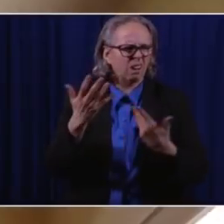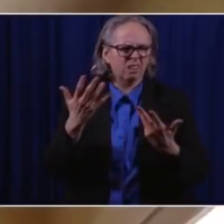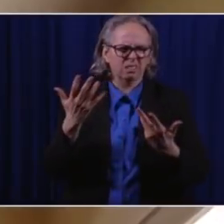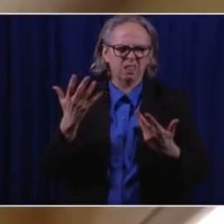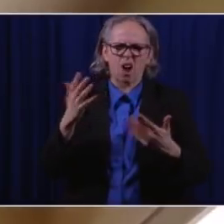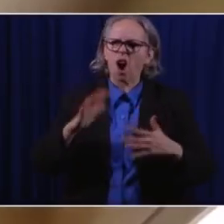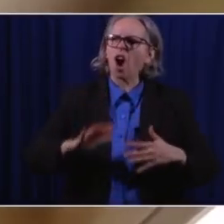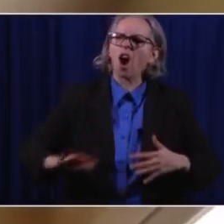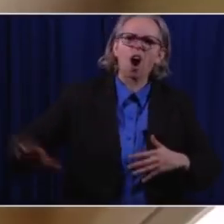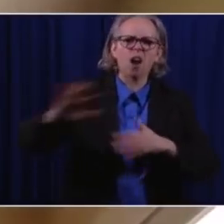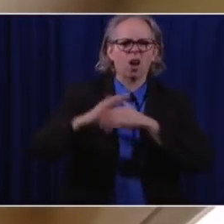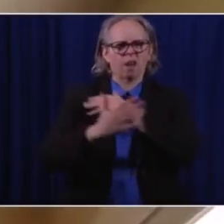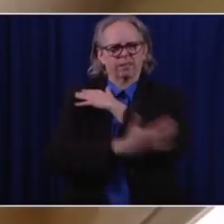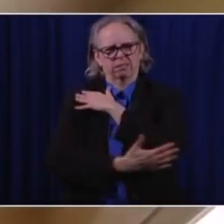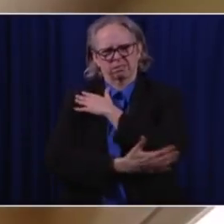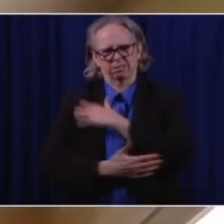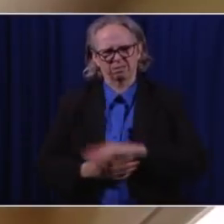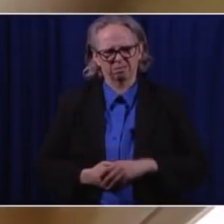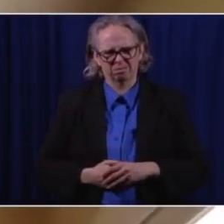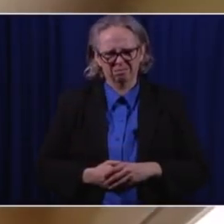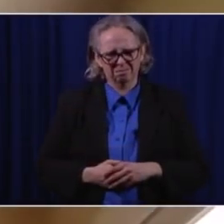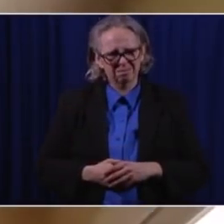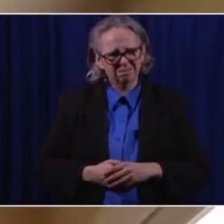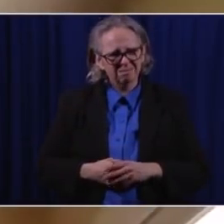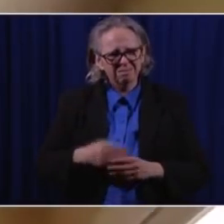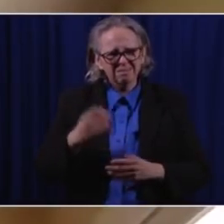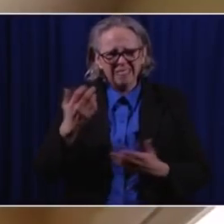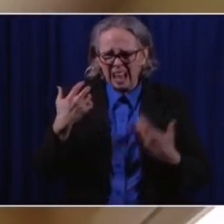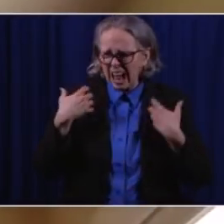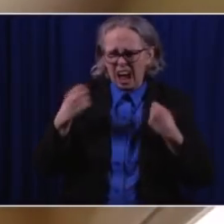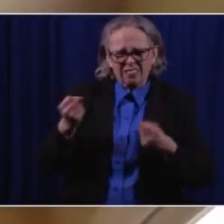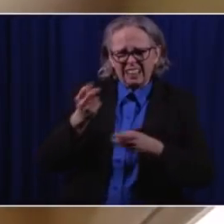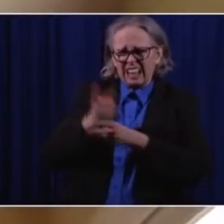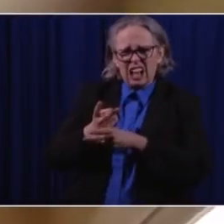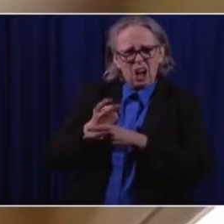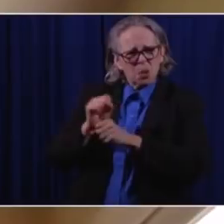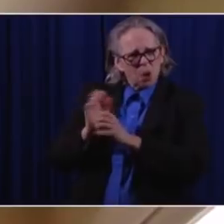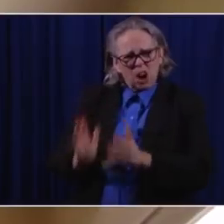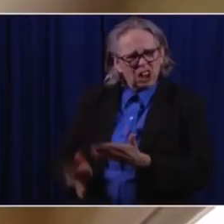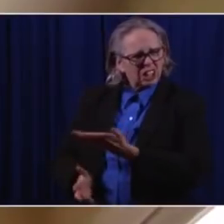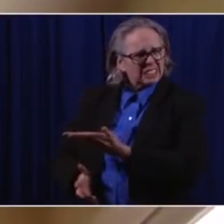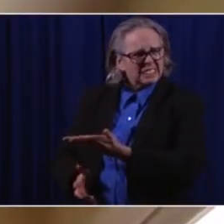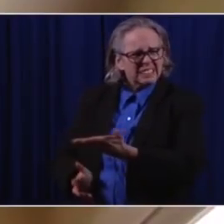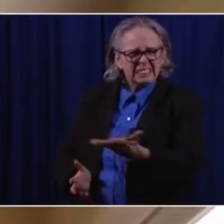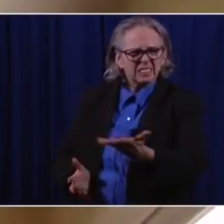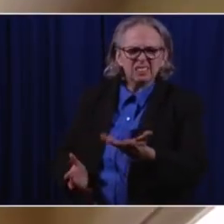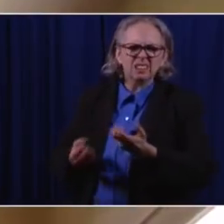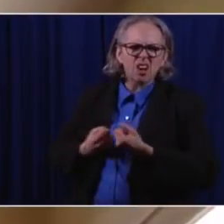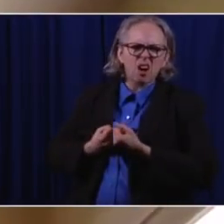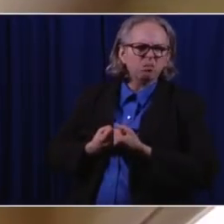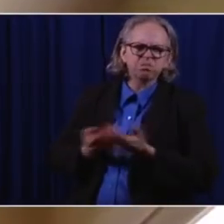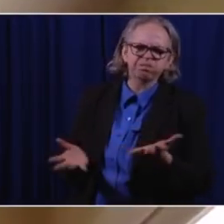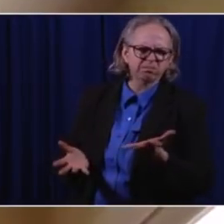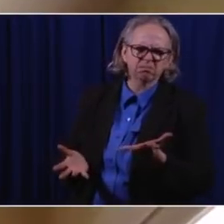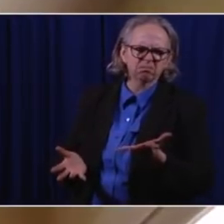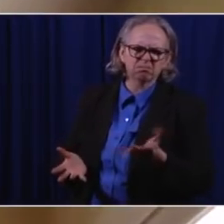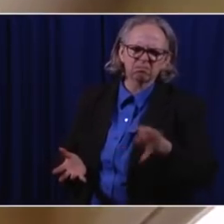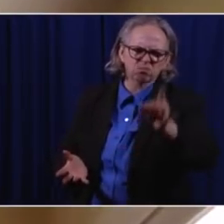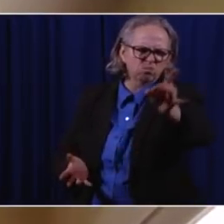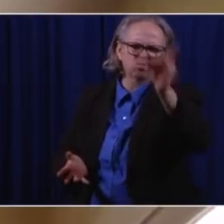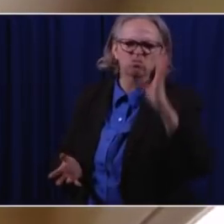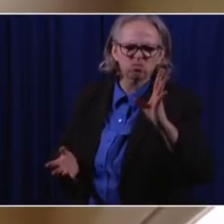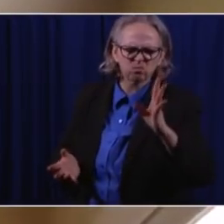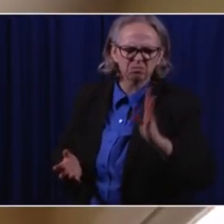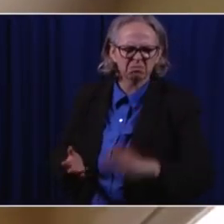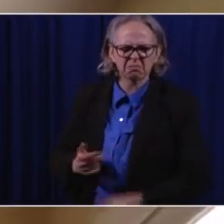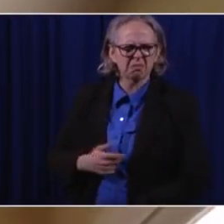of our valued healthcare workers are using that word exhausted. And our hospital systems, we've heard, they're